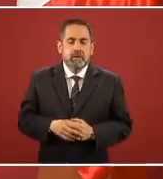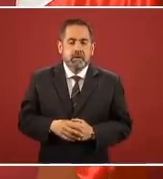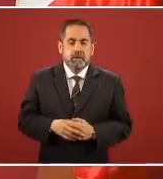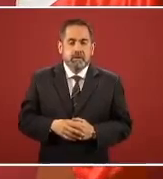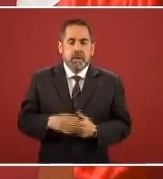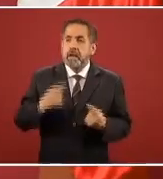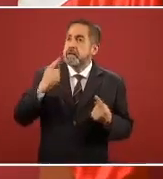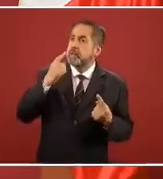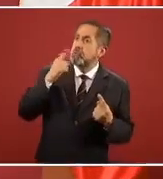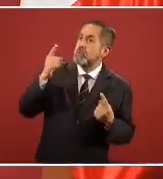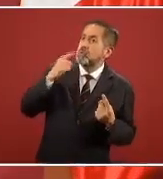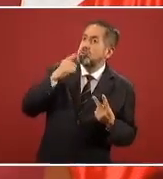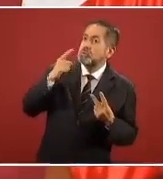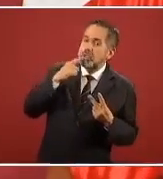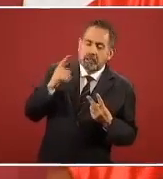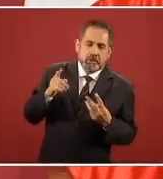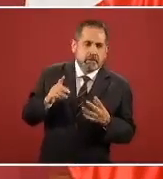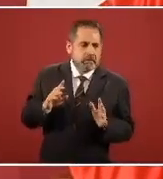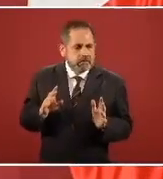Denuncias,